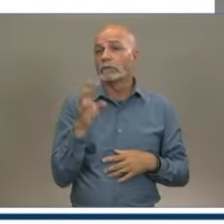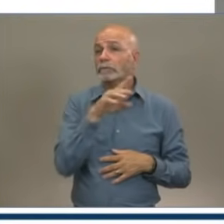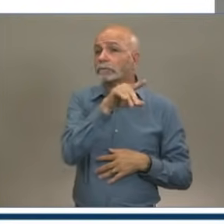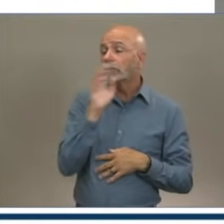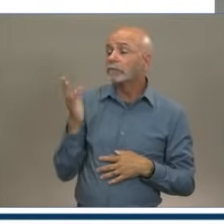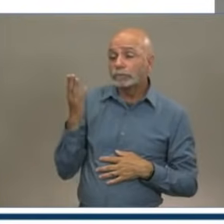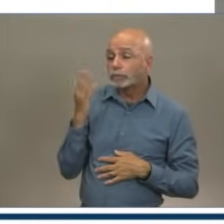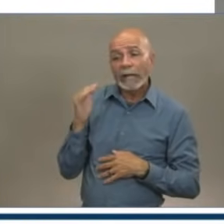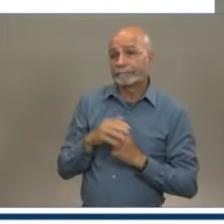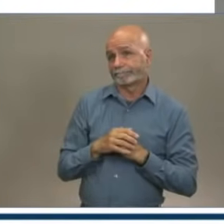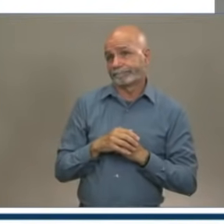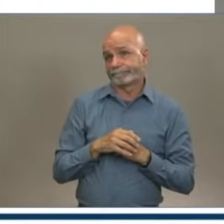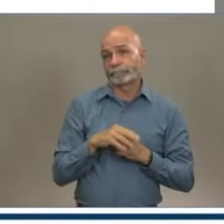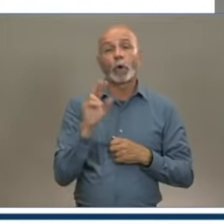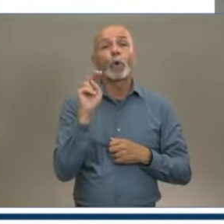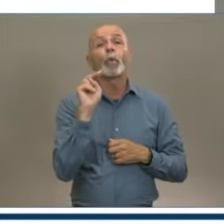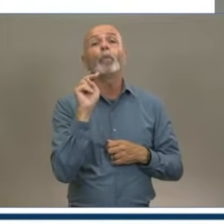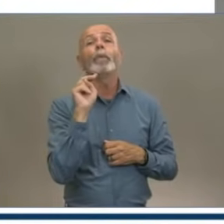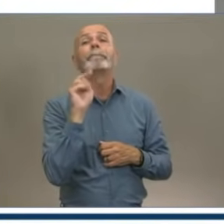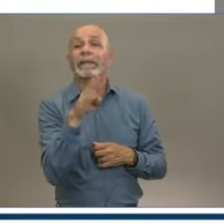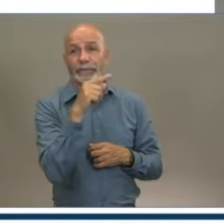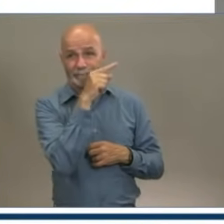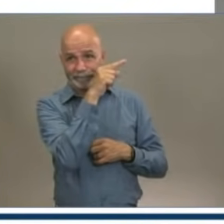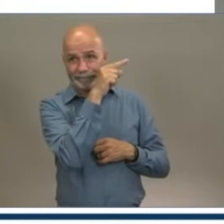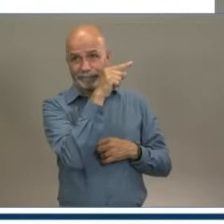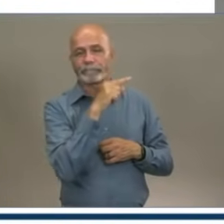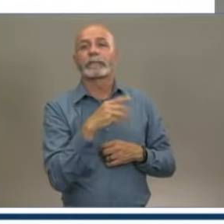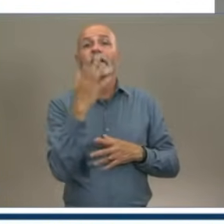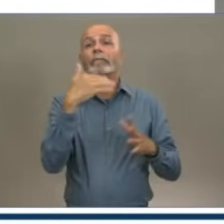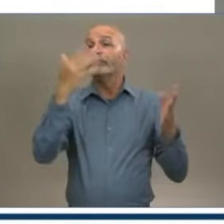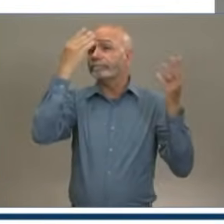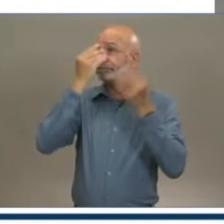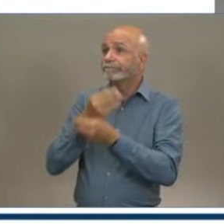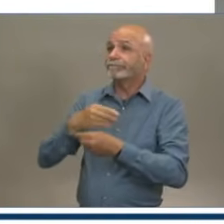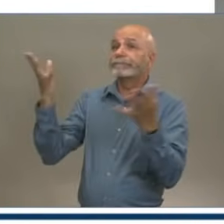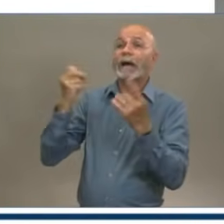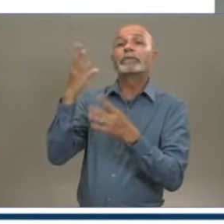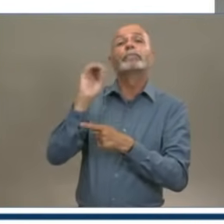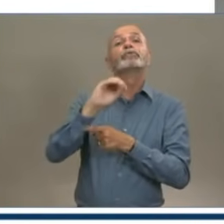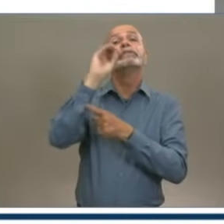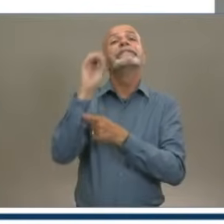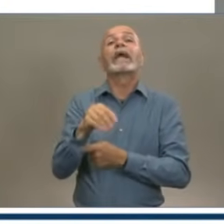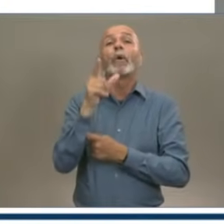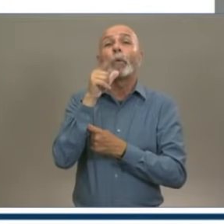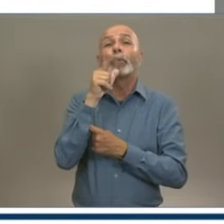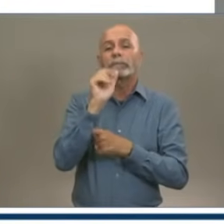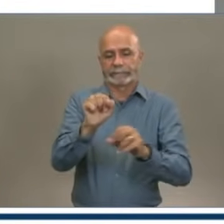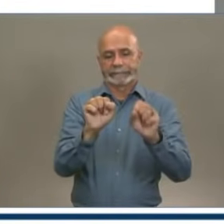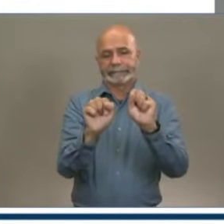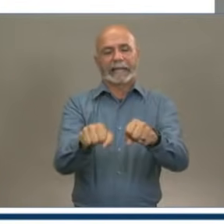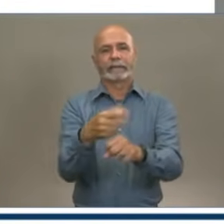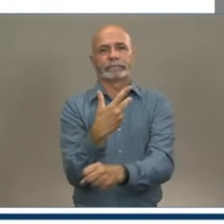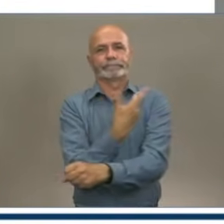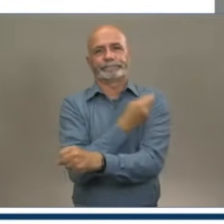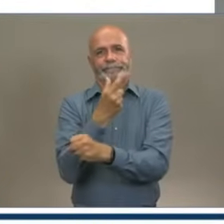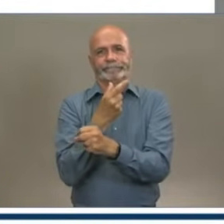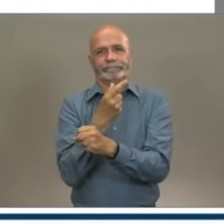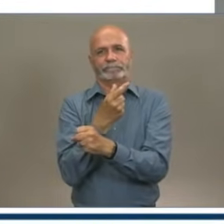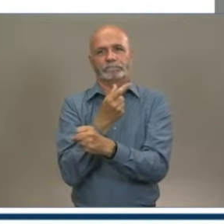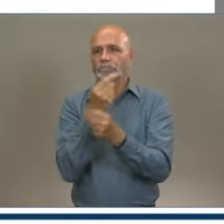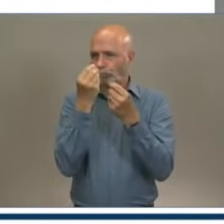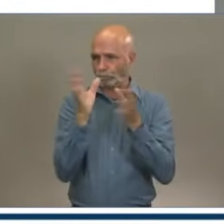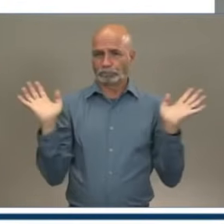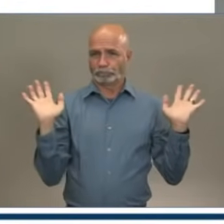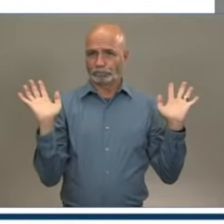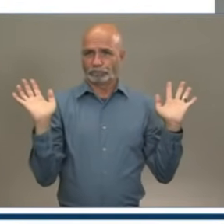other provinces, they report the percentage of people who are eligible for vaccination. The last I looked